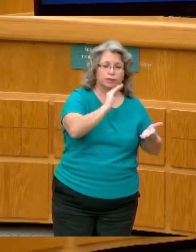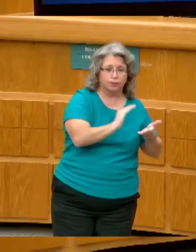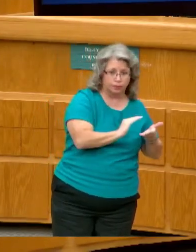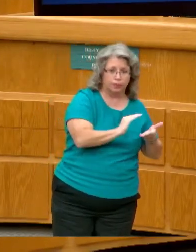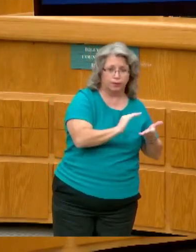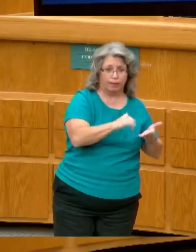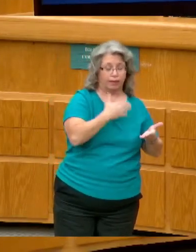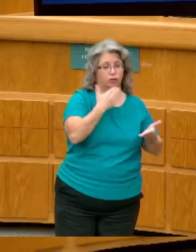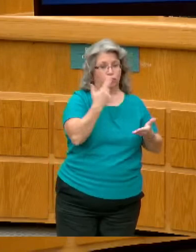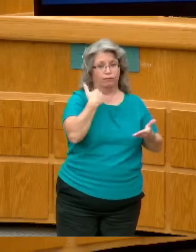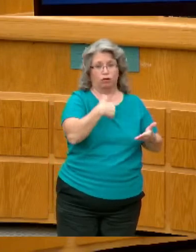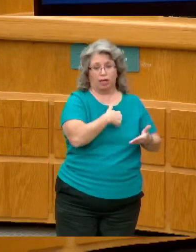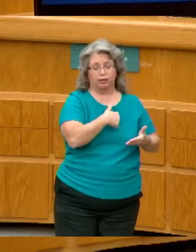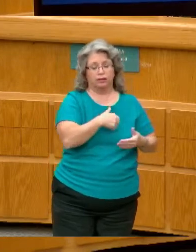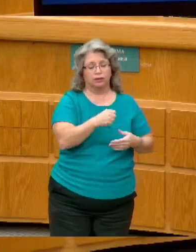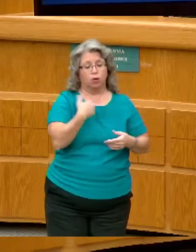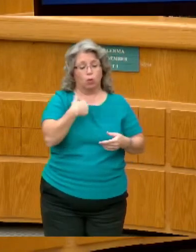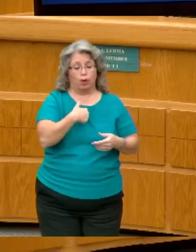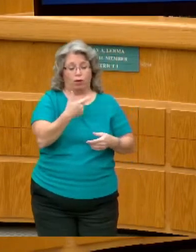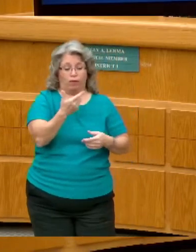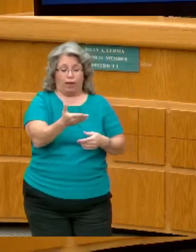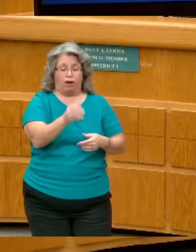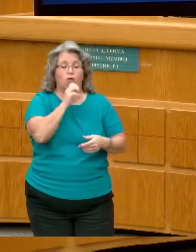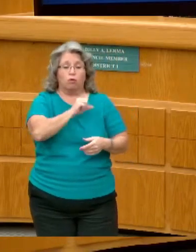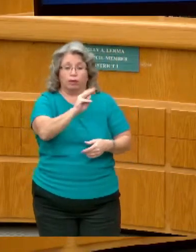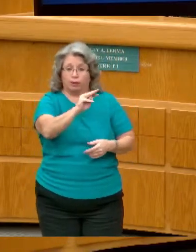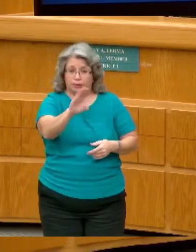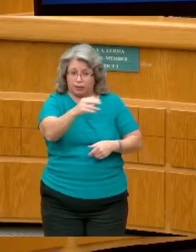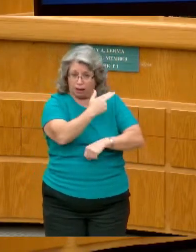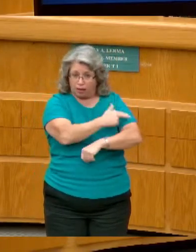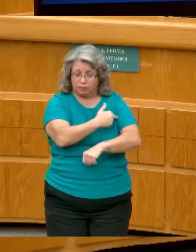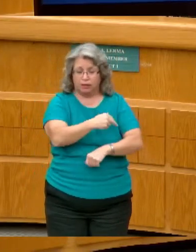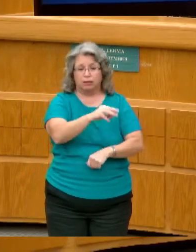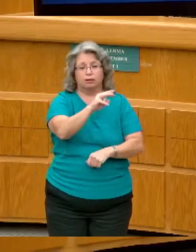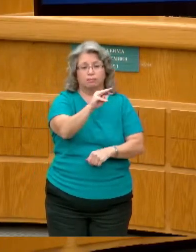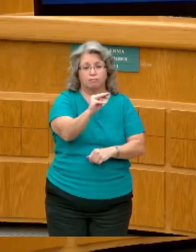so 9 to 5 on Mondays and Thursdays, we are at the